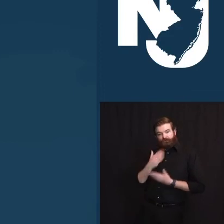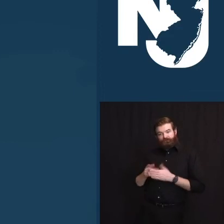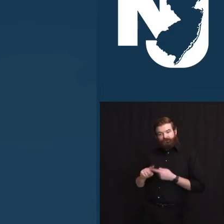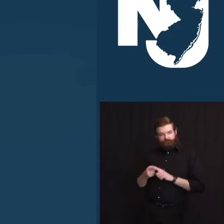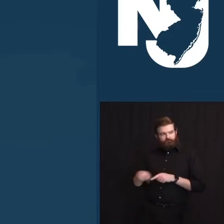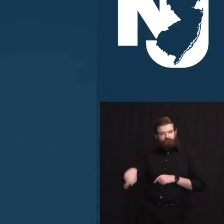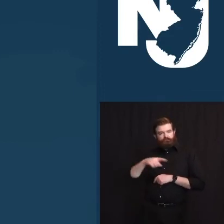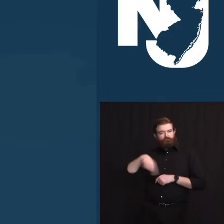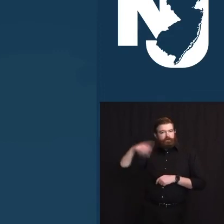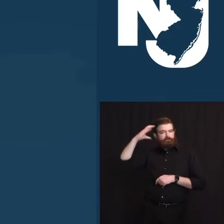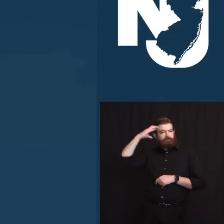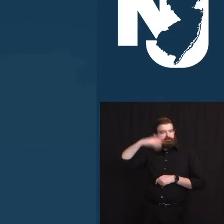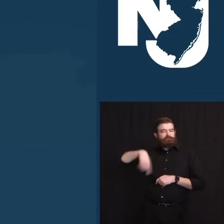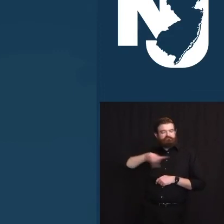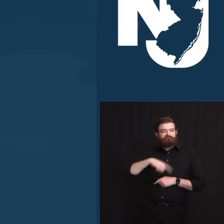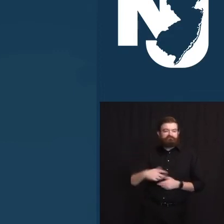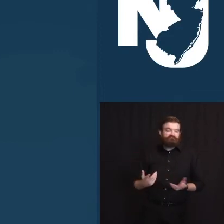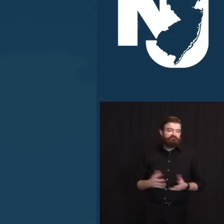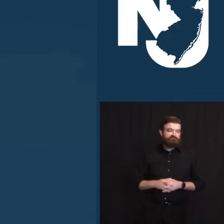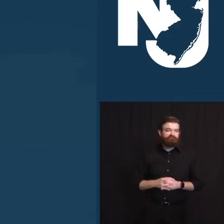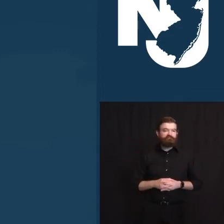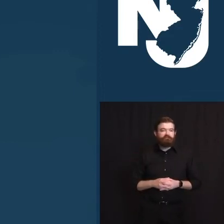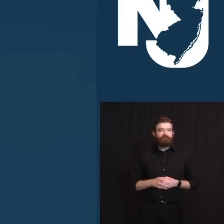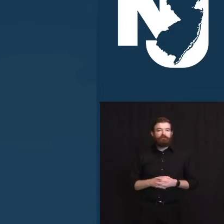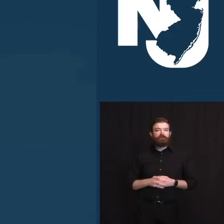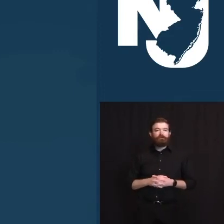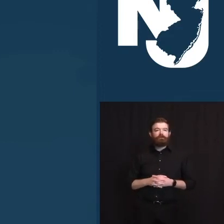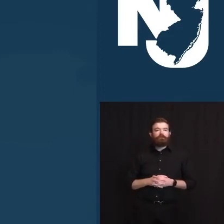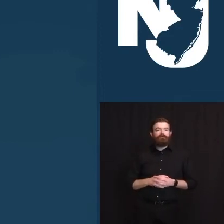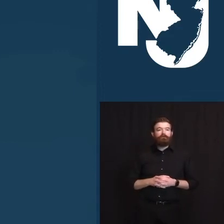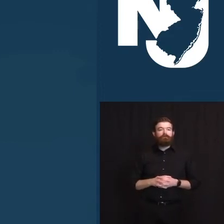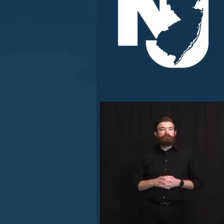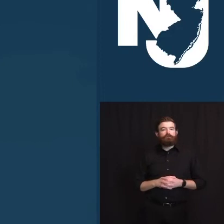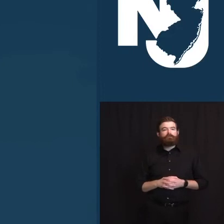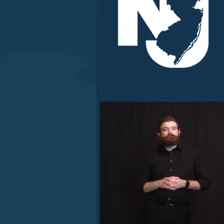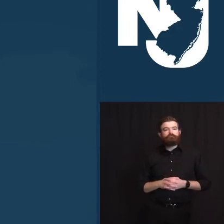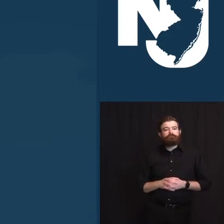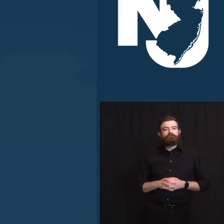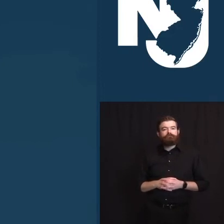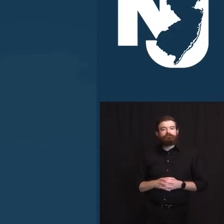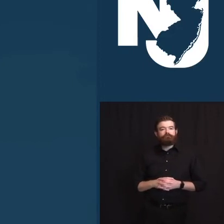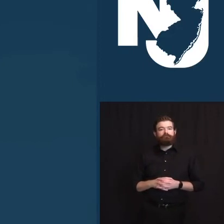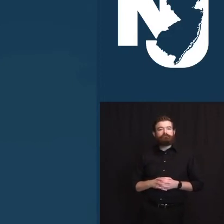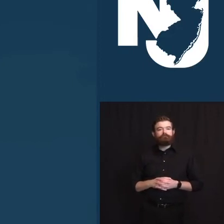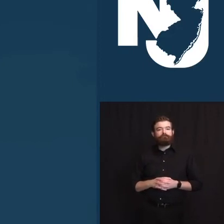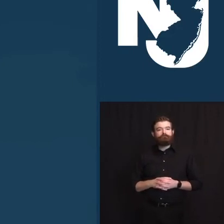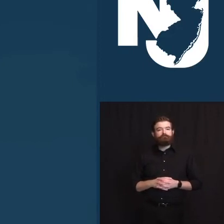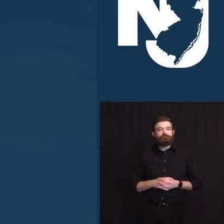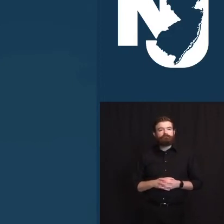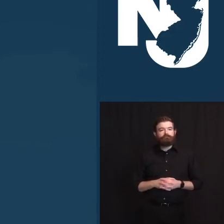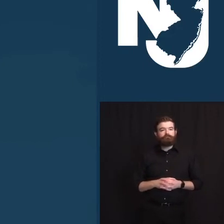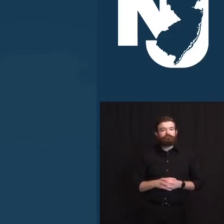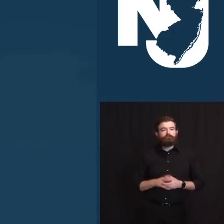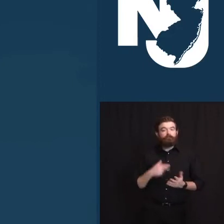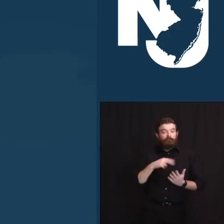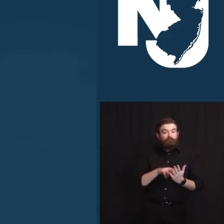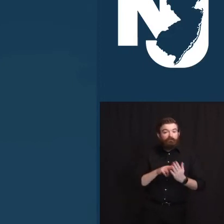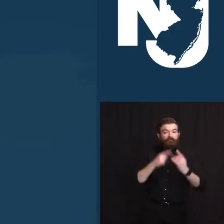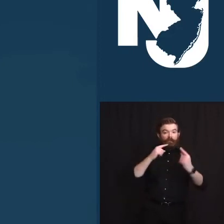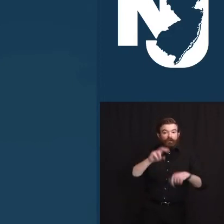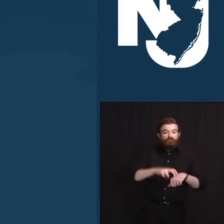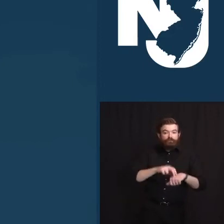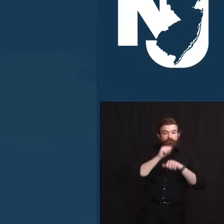are so many Irish blessings that I could recite now, but I think the words of the Lynch family stand alone, and I quote them. Tom was the type